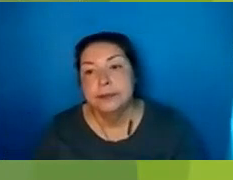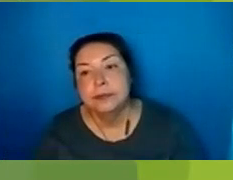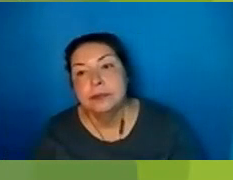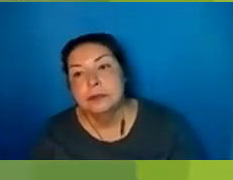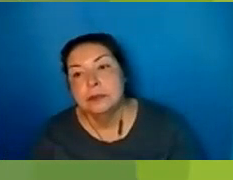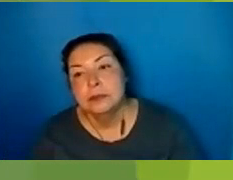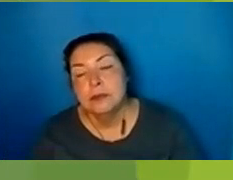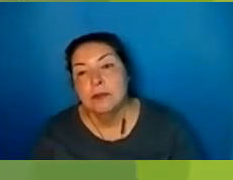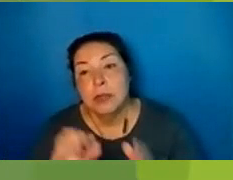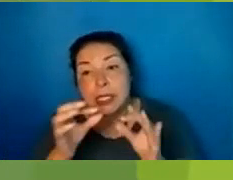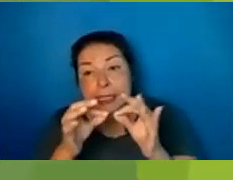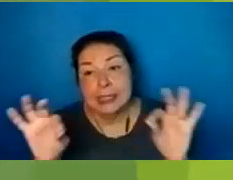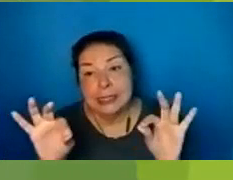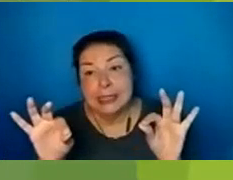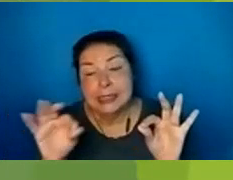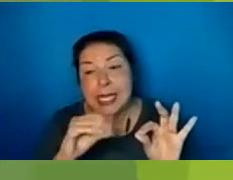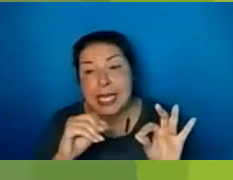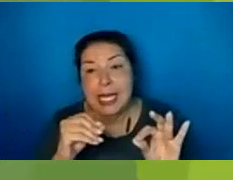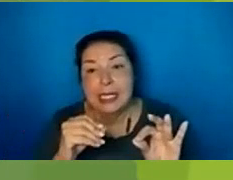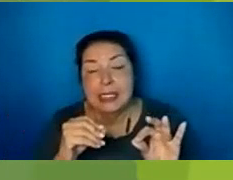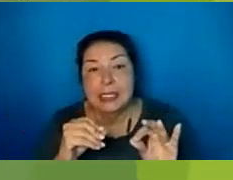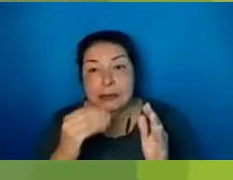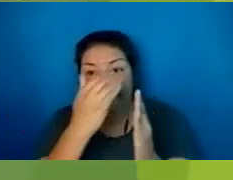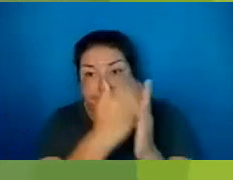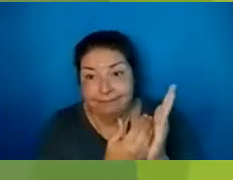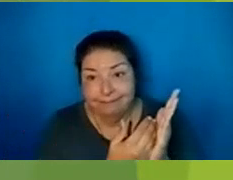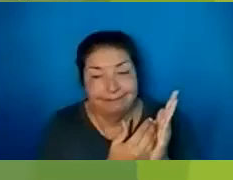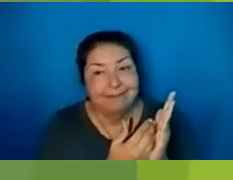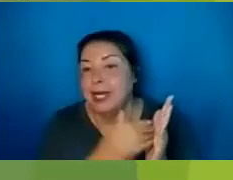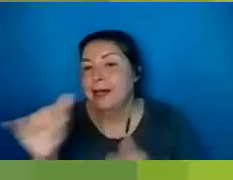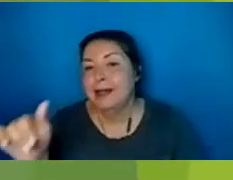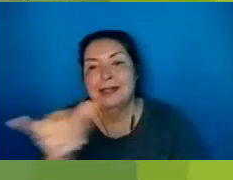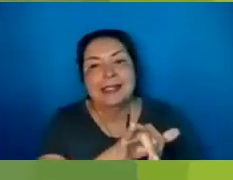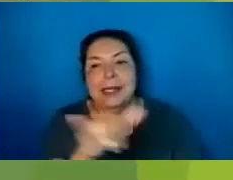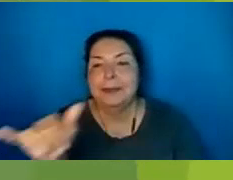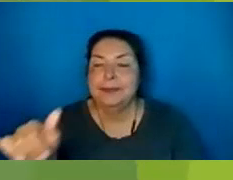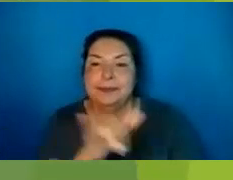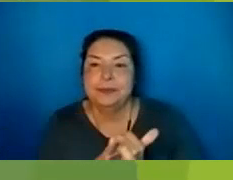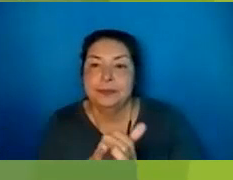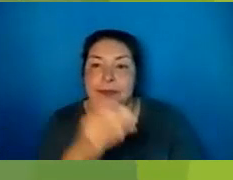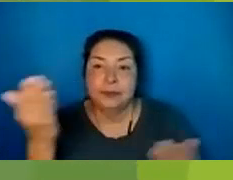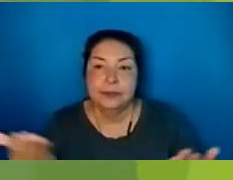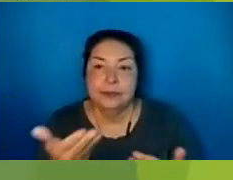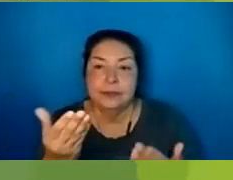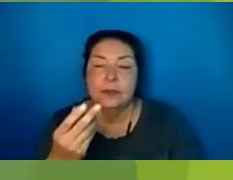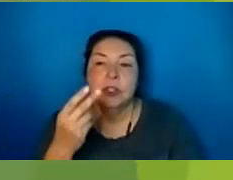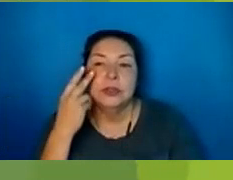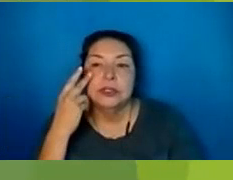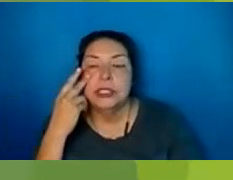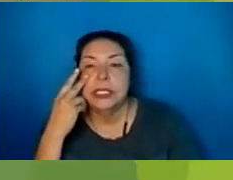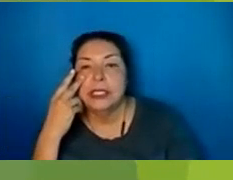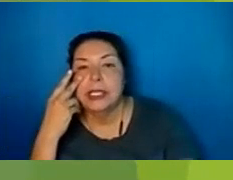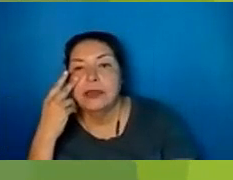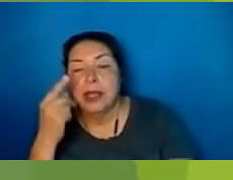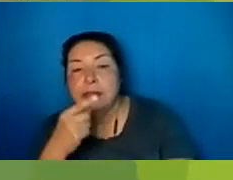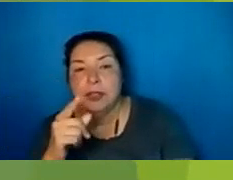the sentence and the charges are pretty much the same. Here we don't see so much as that they're going to be